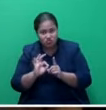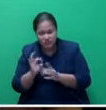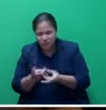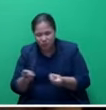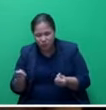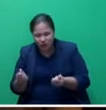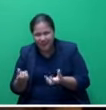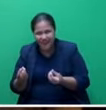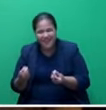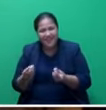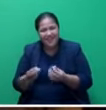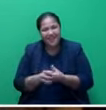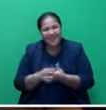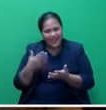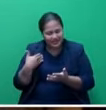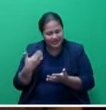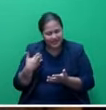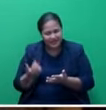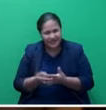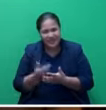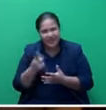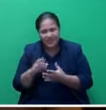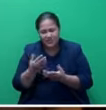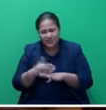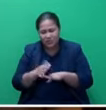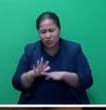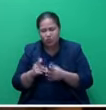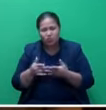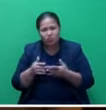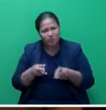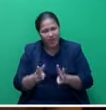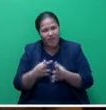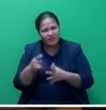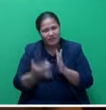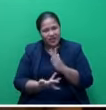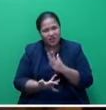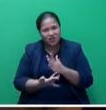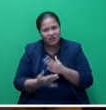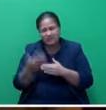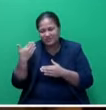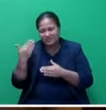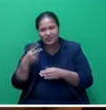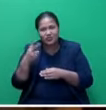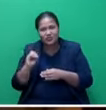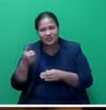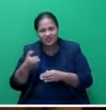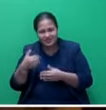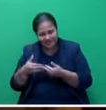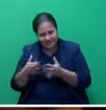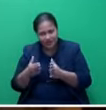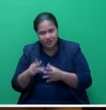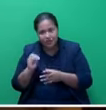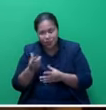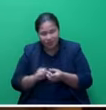trained FSC farm advisors and farmers on new innovative technologies since 2016. To further increase